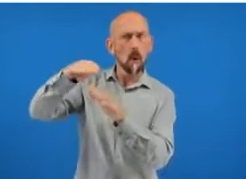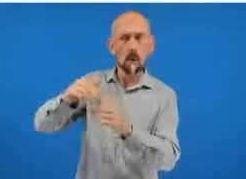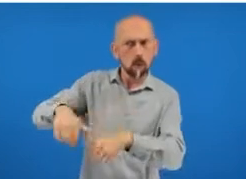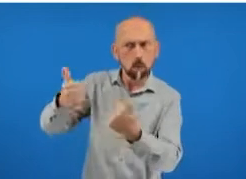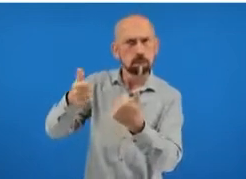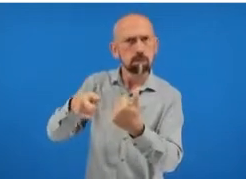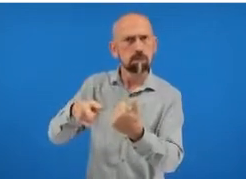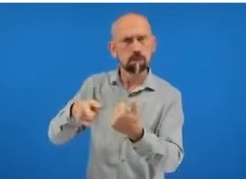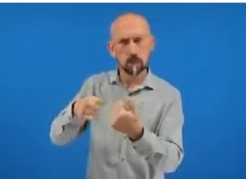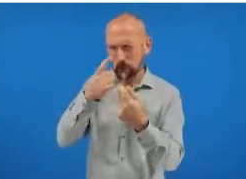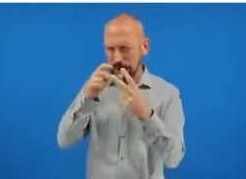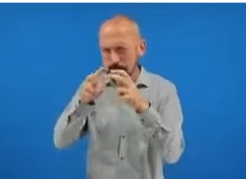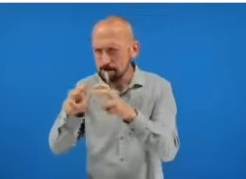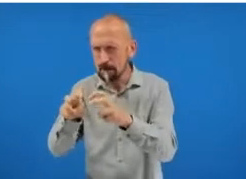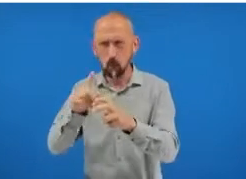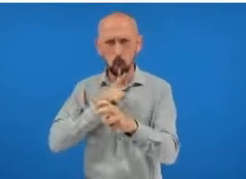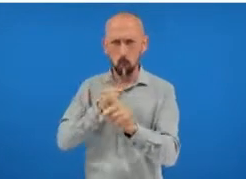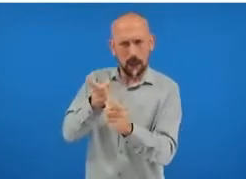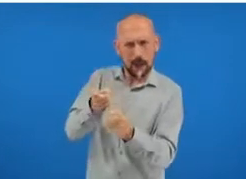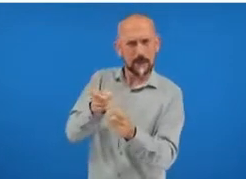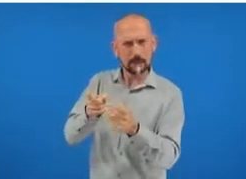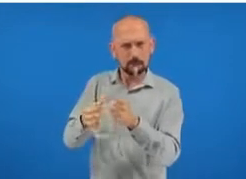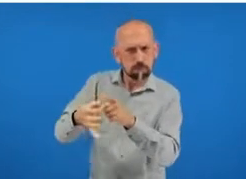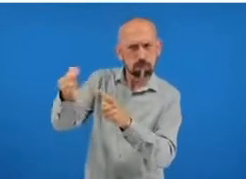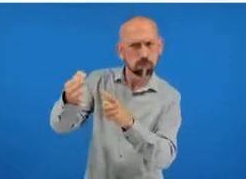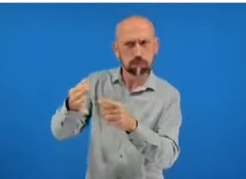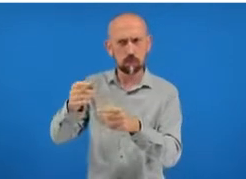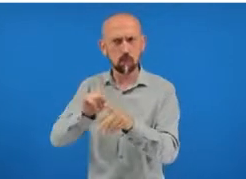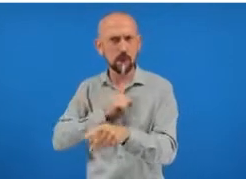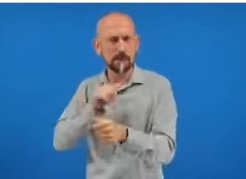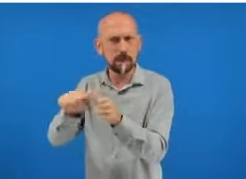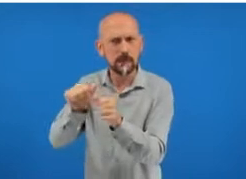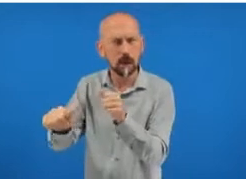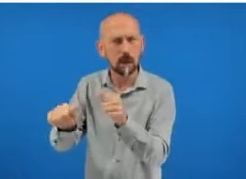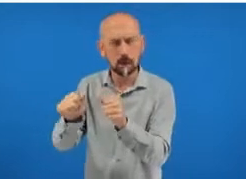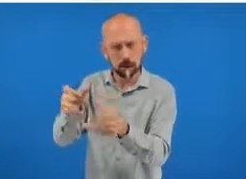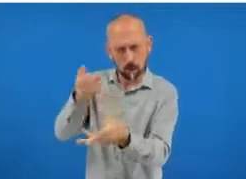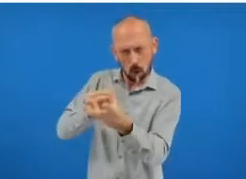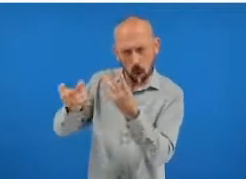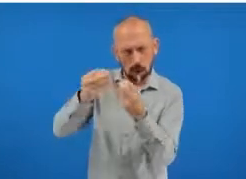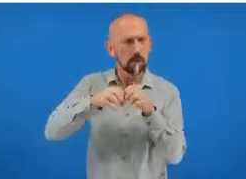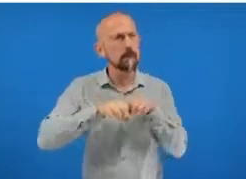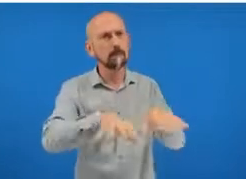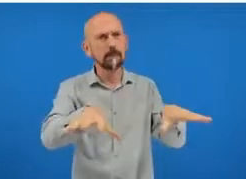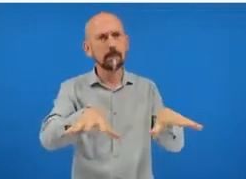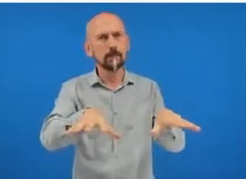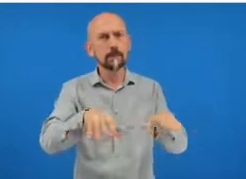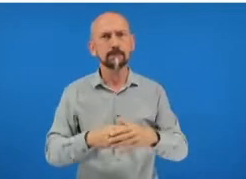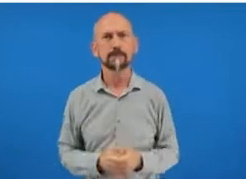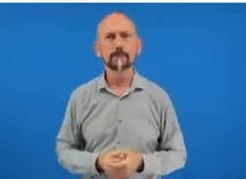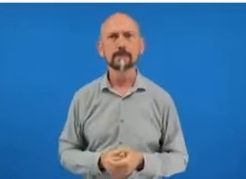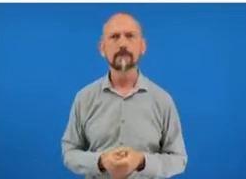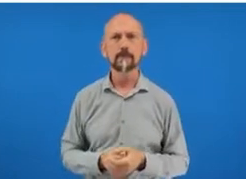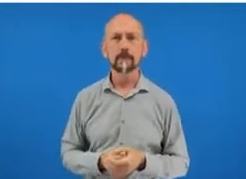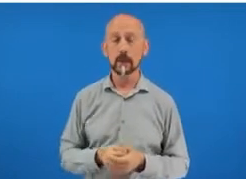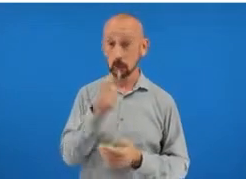what are the sort of features of those services that were doing well and learn from that and feed that back into the system. And as you can see,